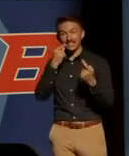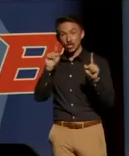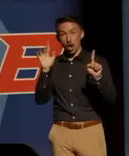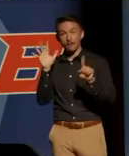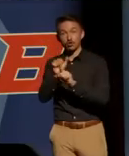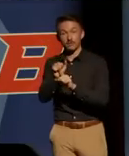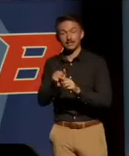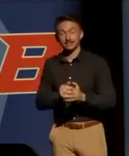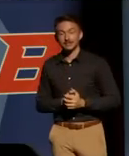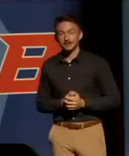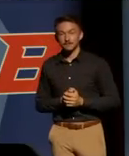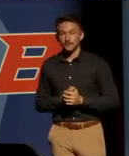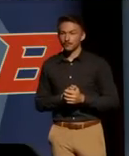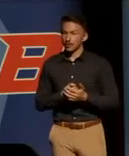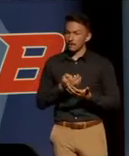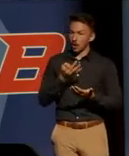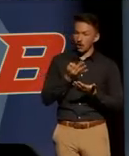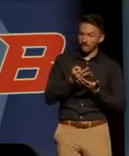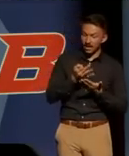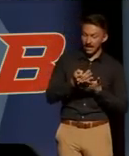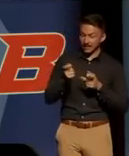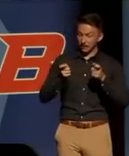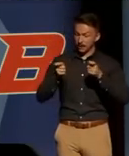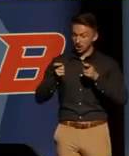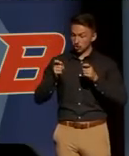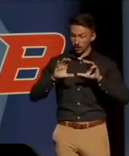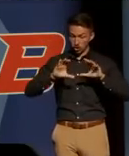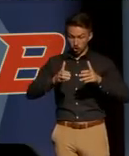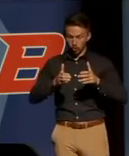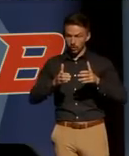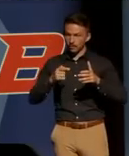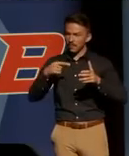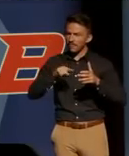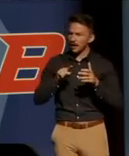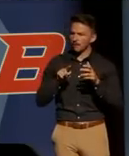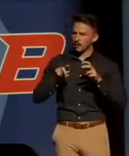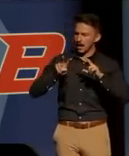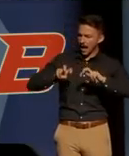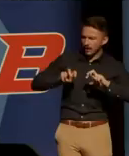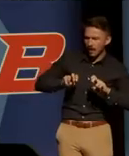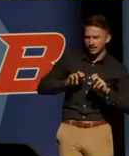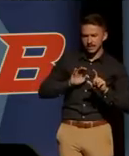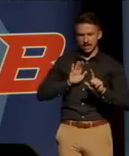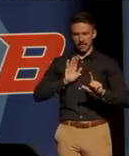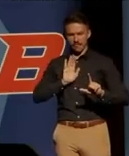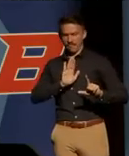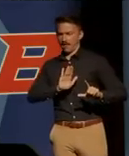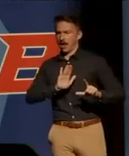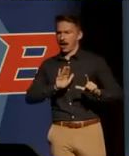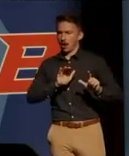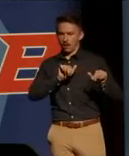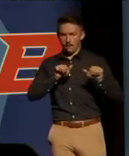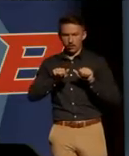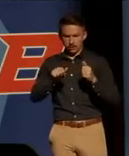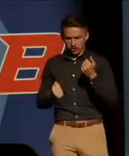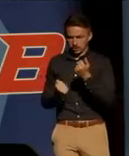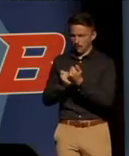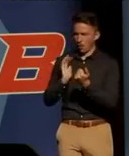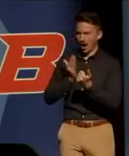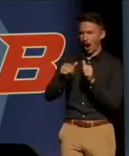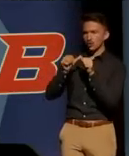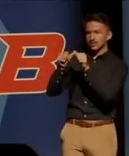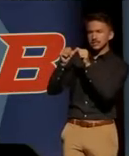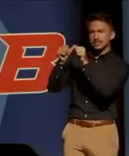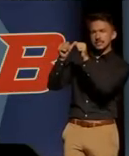But our finance and administration unit has also been thinking about xeriscaping to help meet our sustainability plans. So